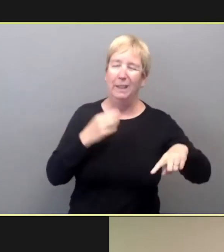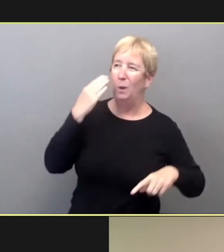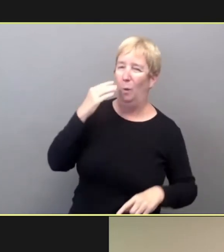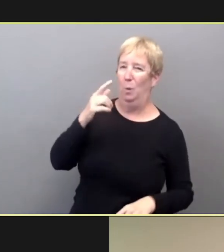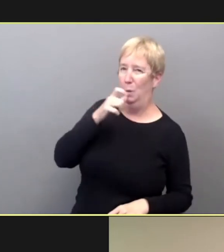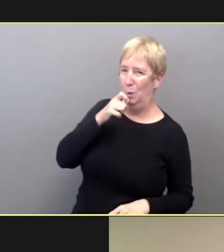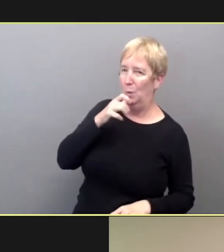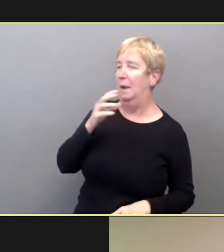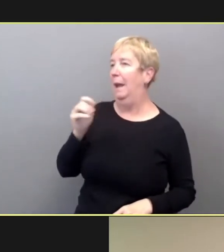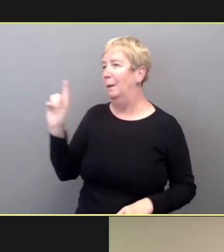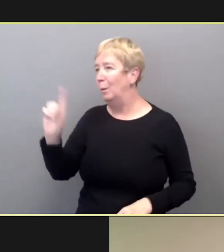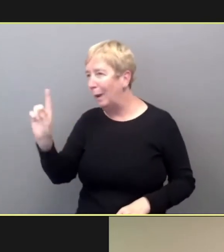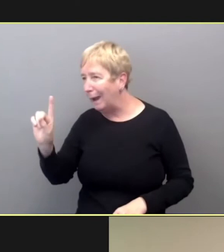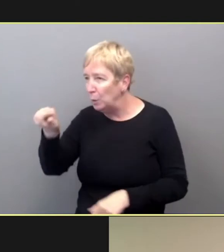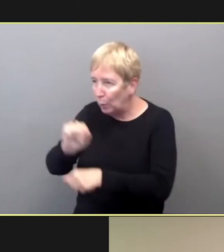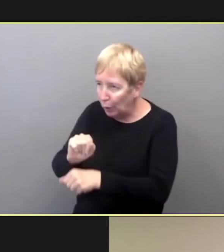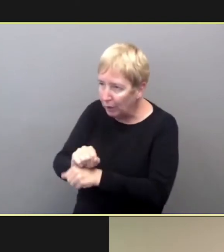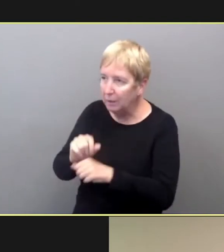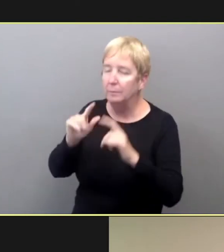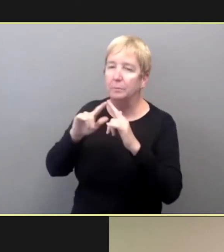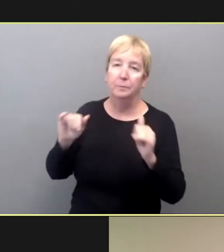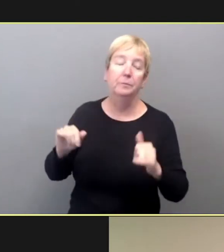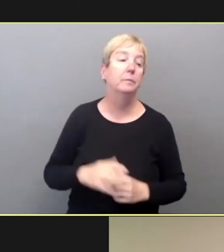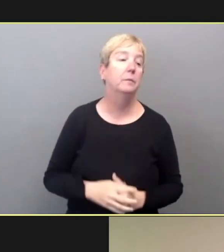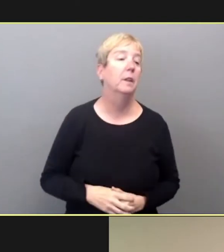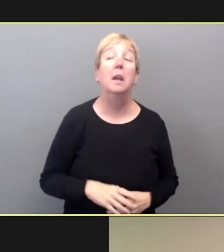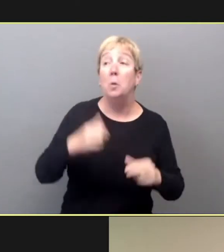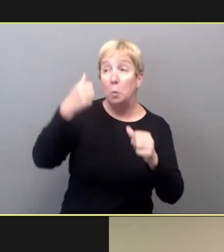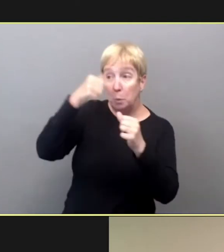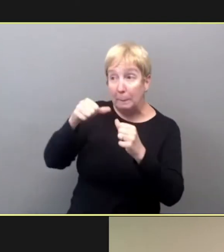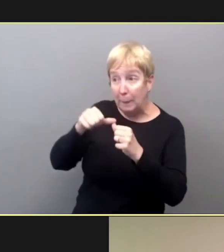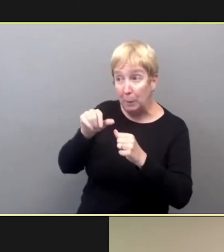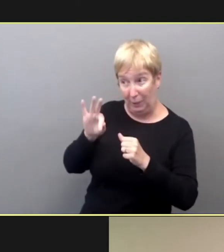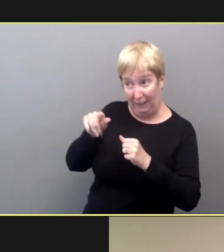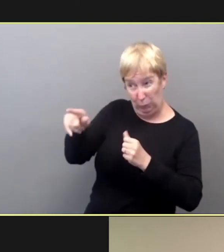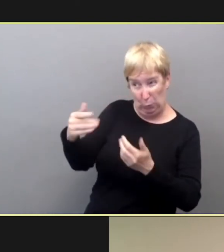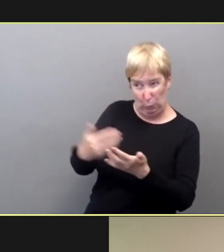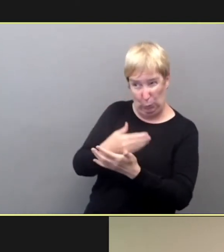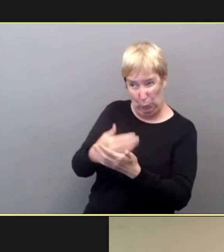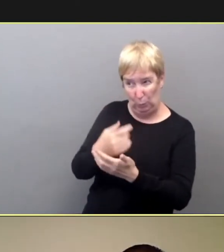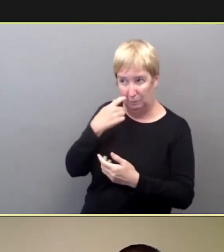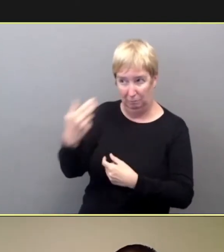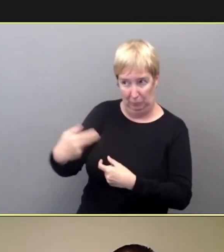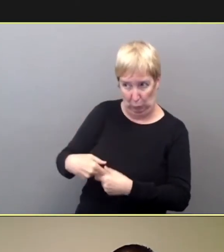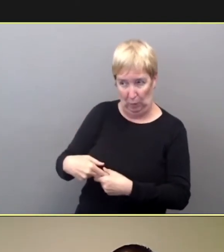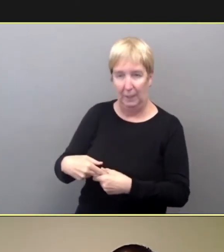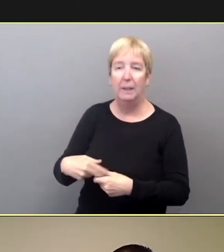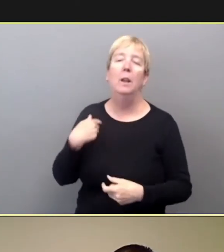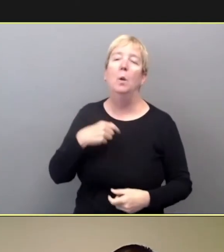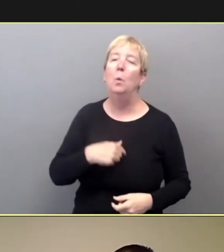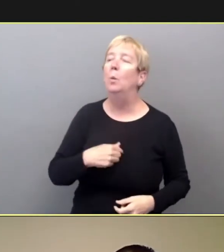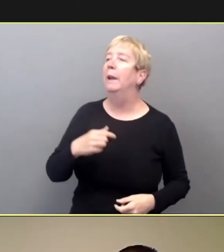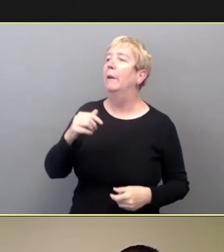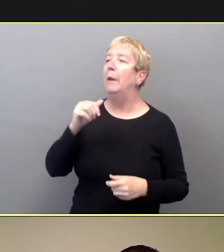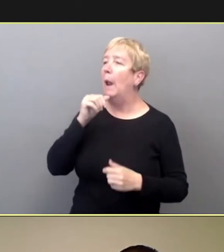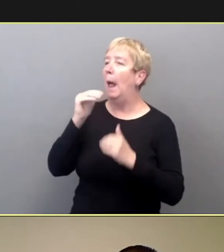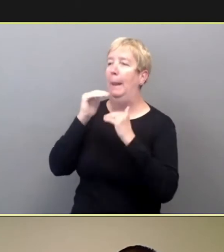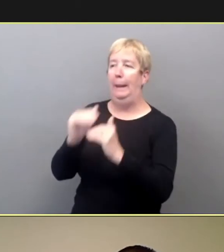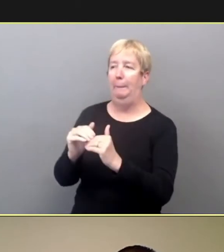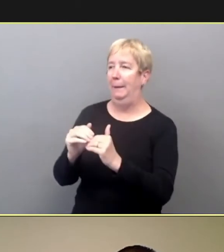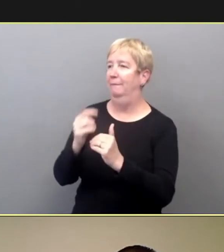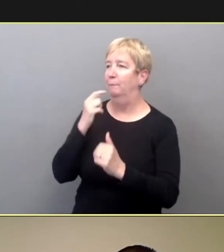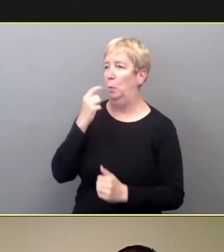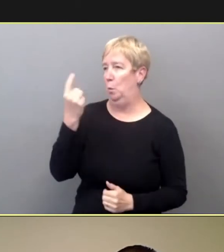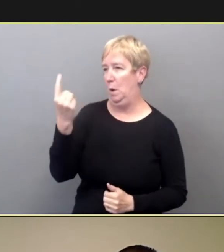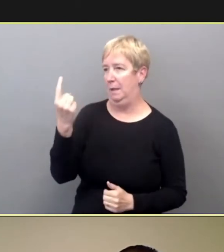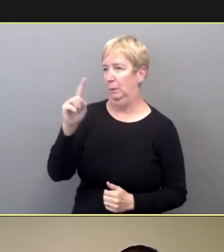where you're from. And as a quick reminder for those who might be newer to our conferences, we're not going to limit things to 1 question per